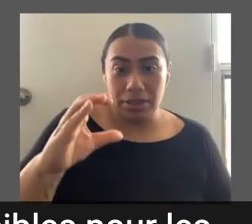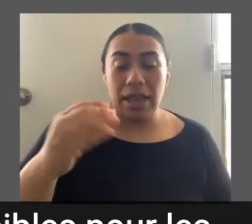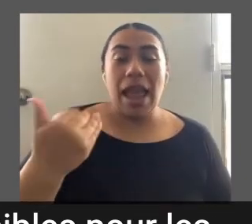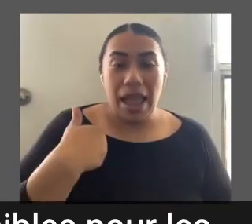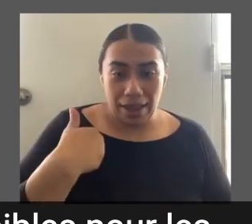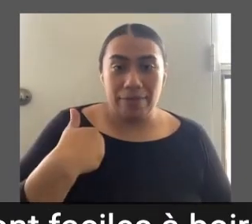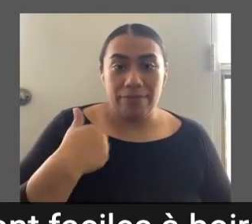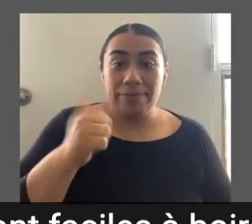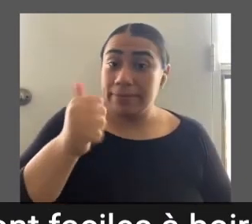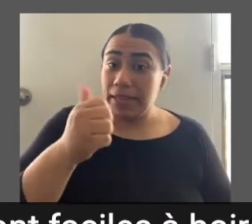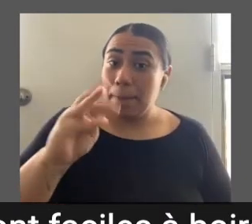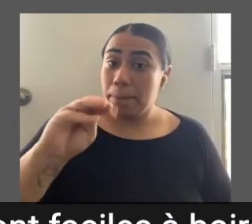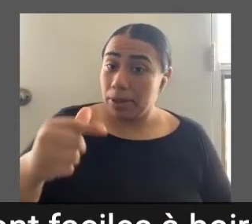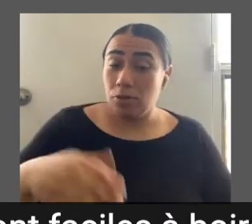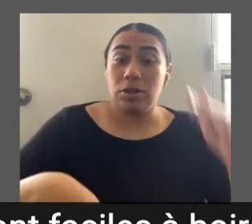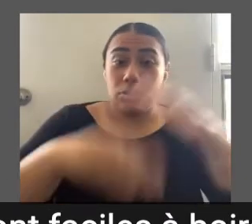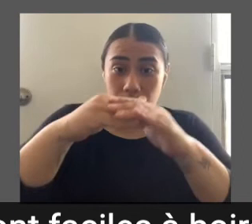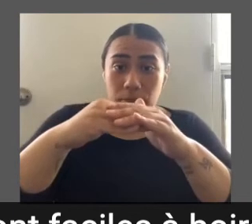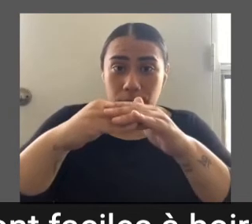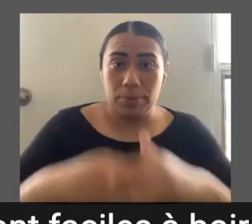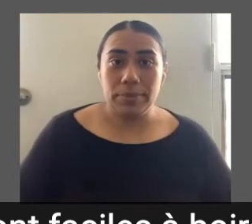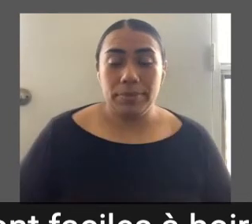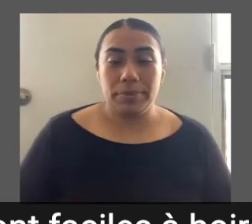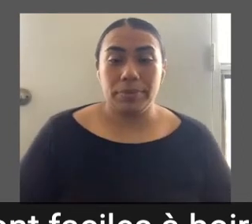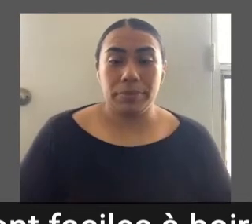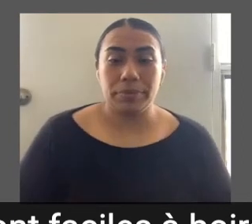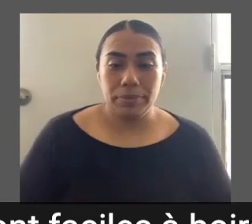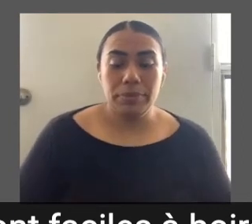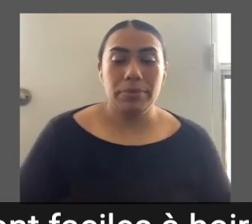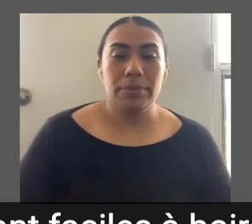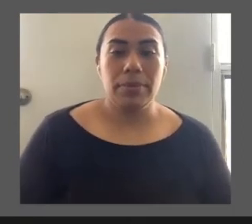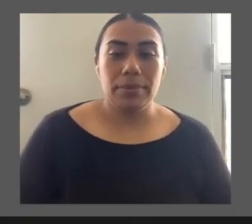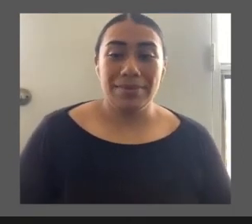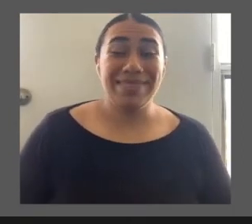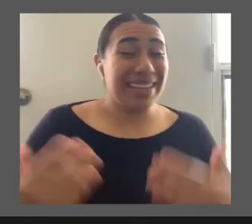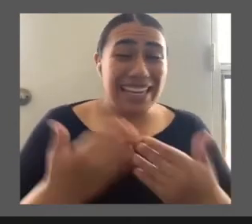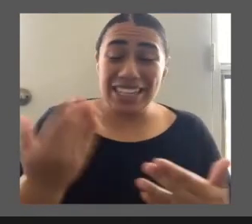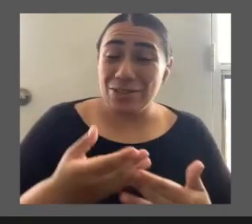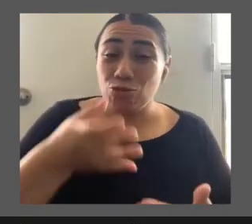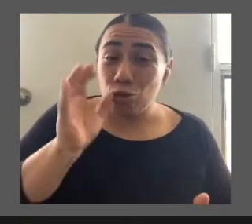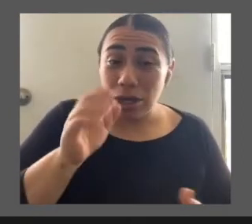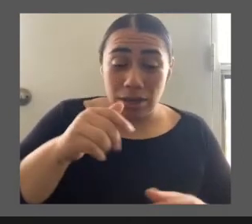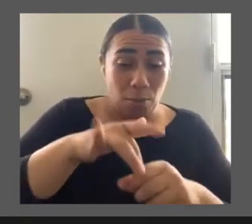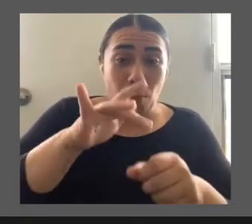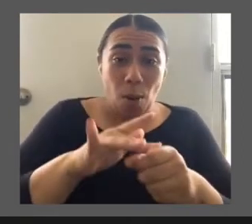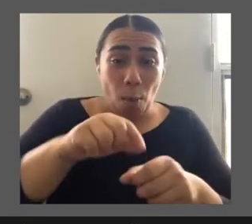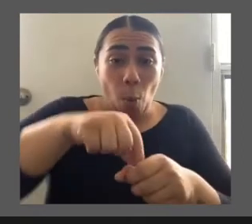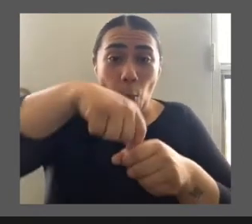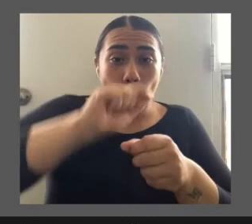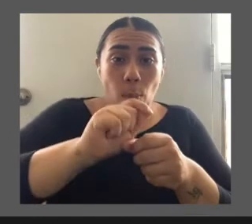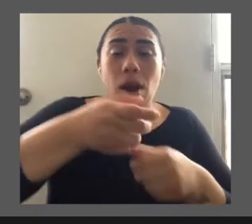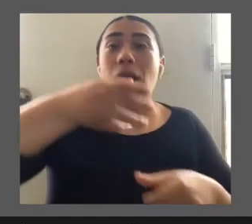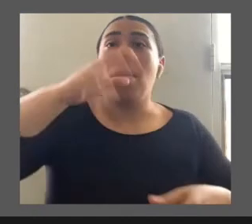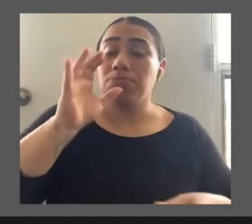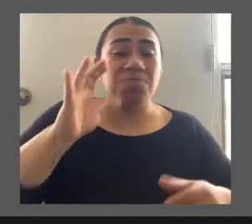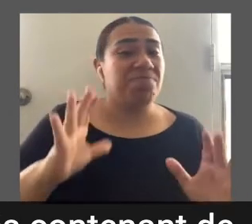patients. These refreshing cannabis-infused drinks are easy to drink, ready to go, with a consistent cannabis experience